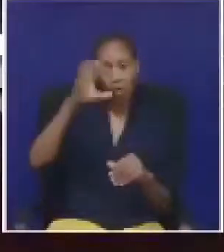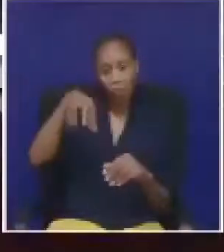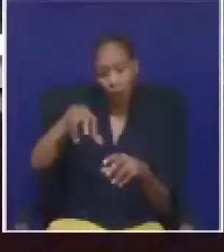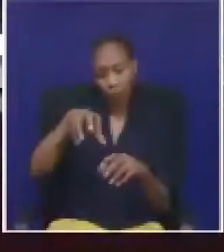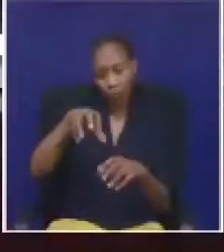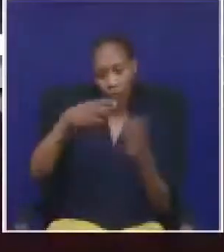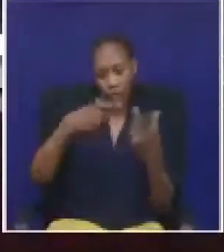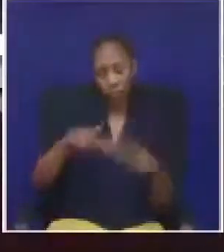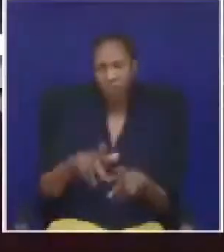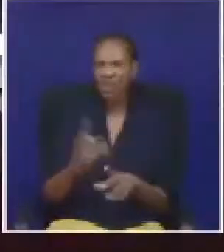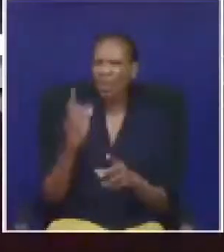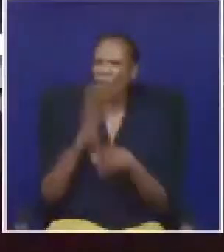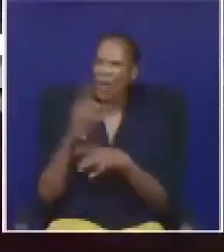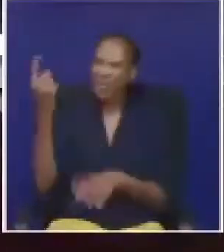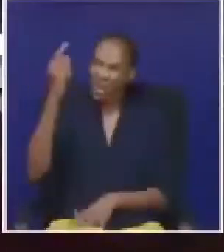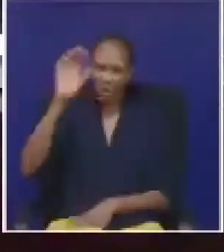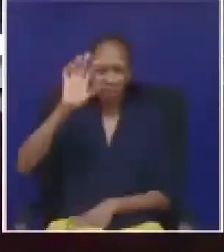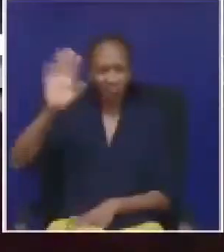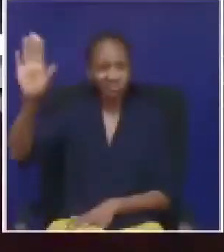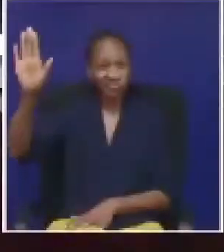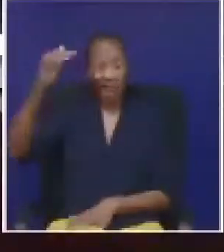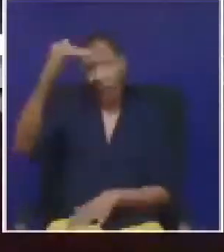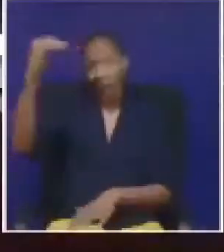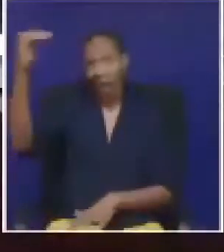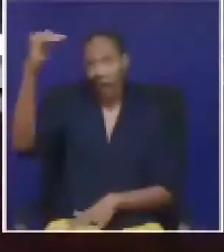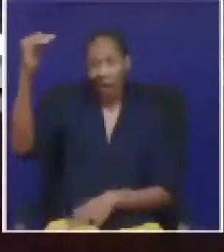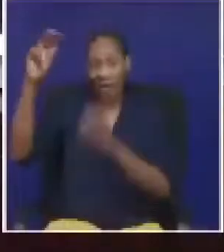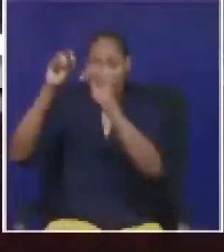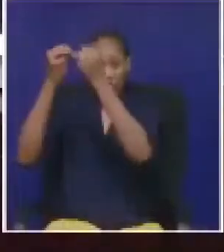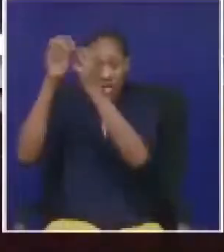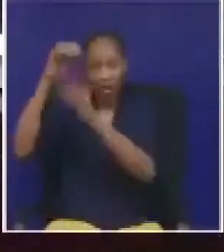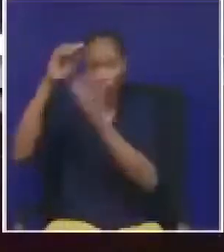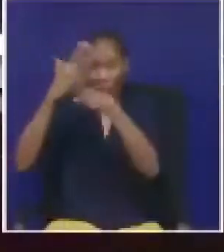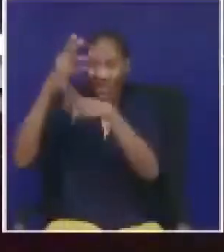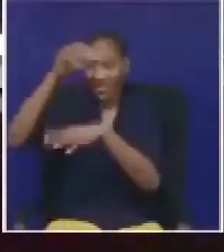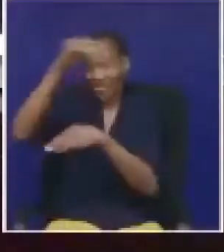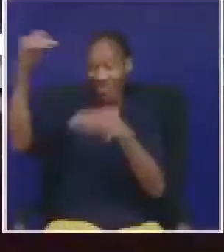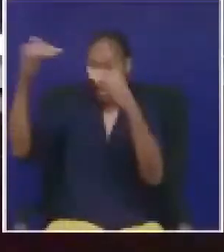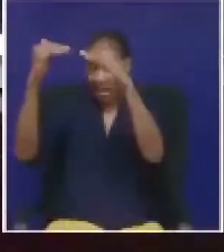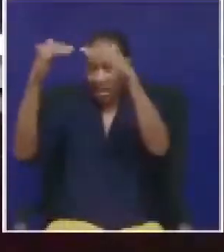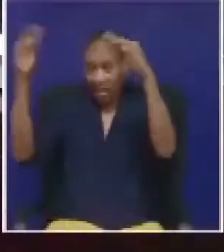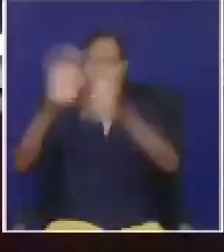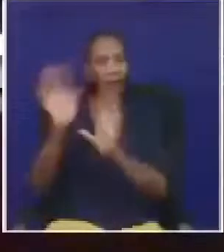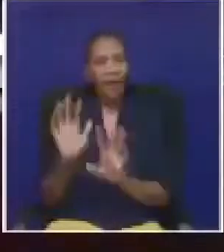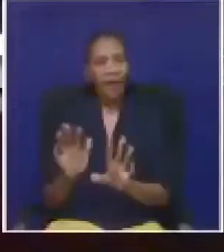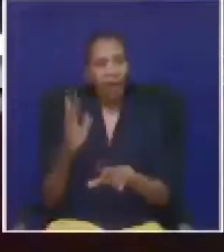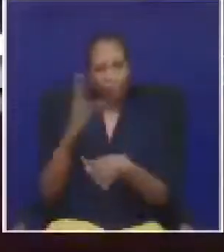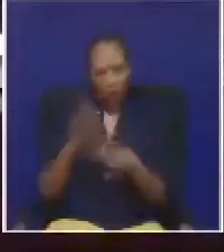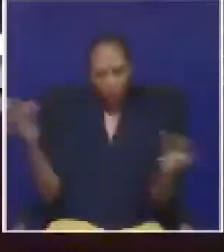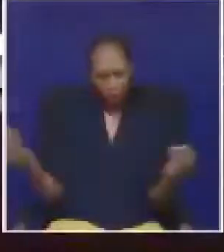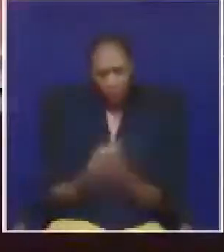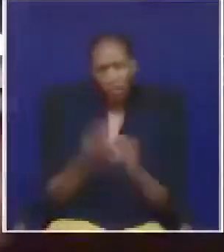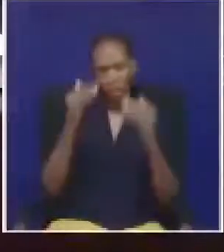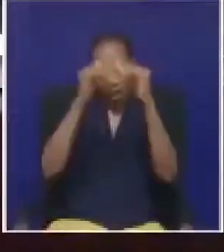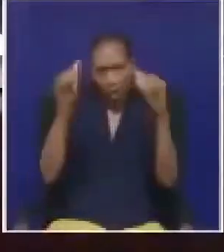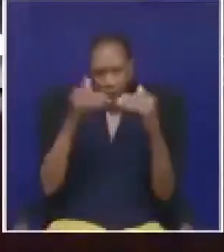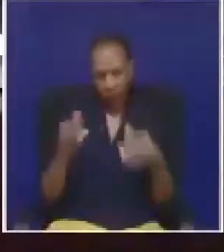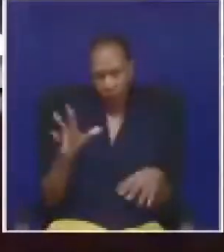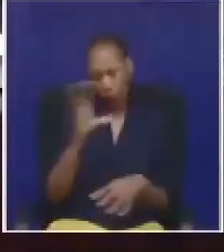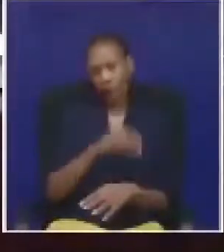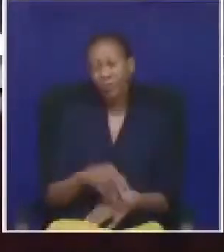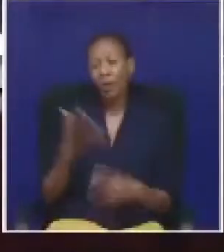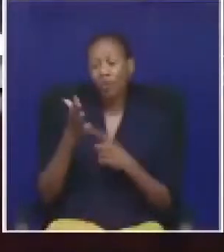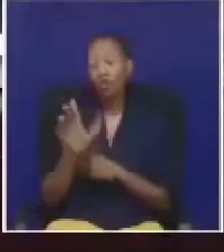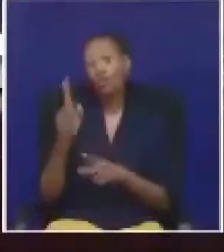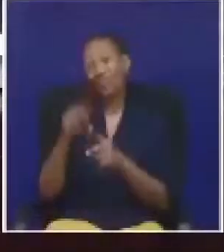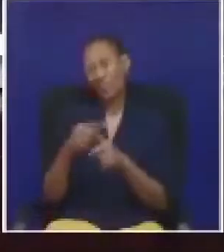in silos. Because we have seen in the past where, you know, and I'll make an example that many of